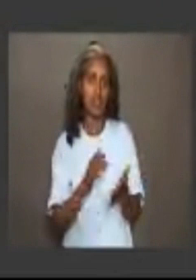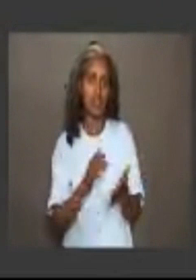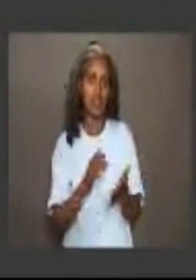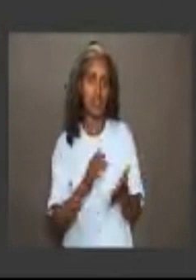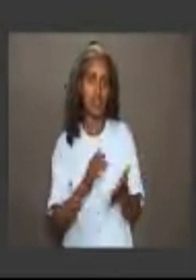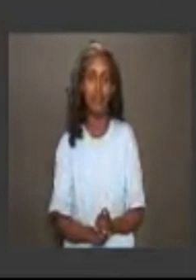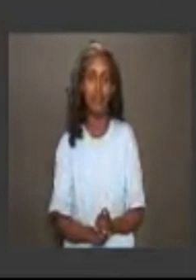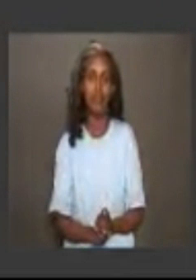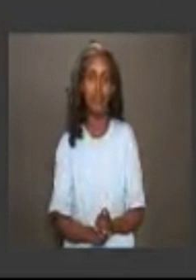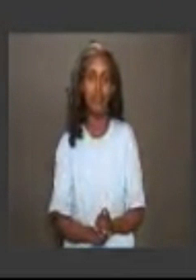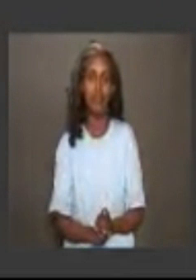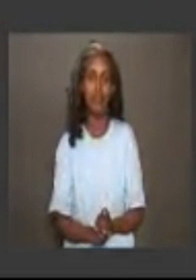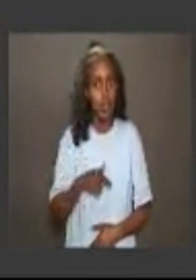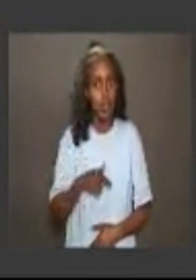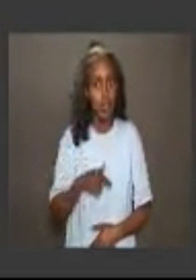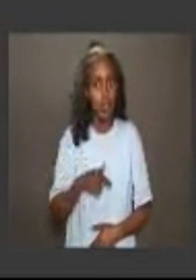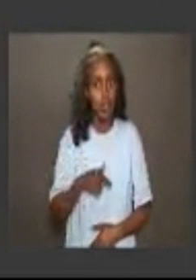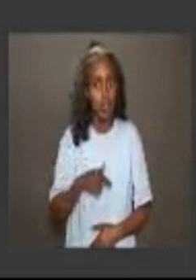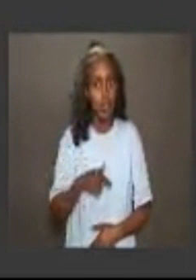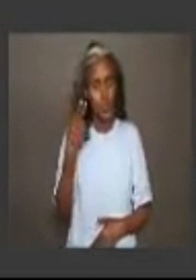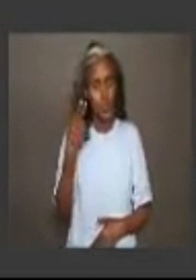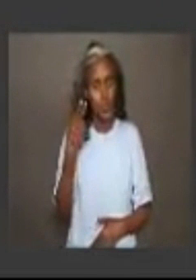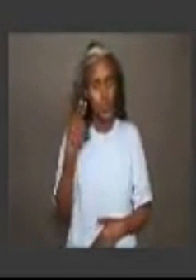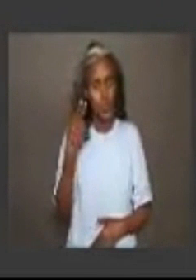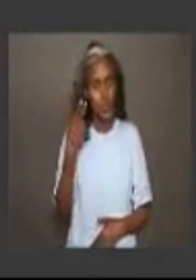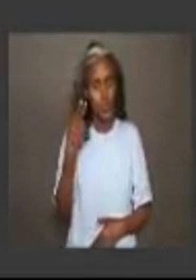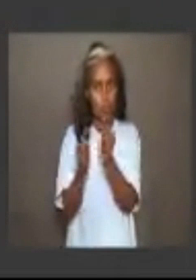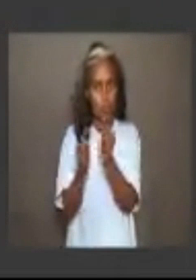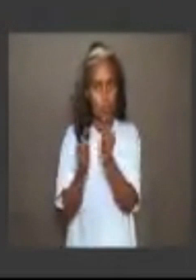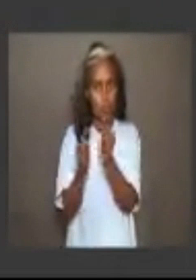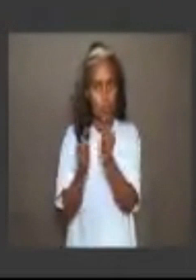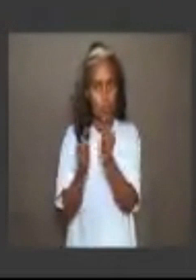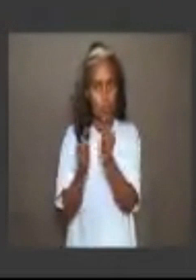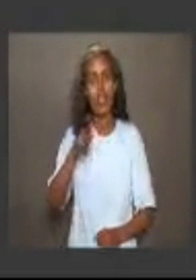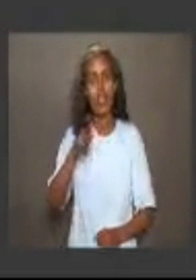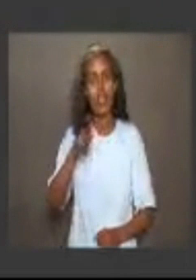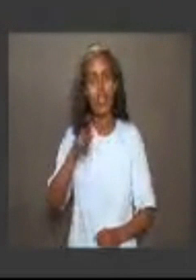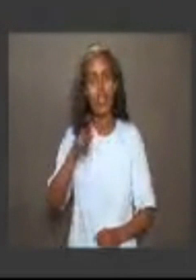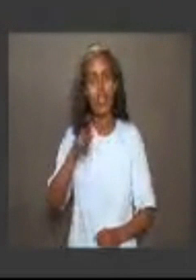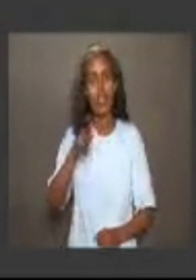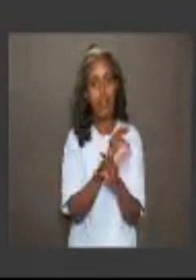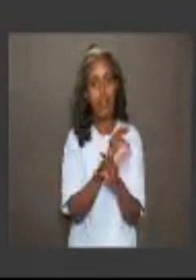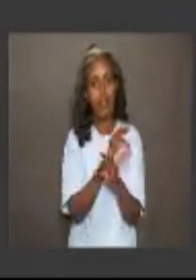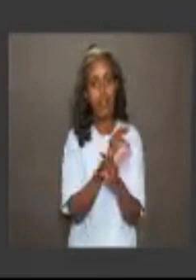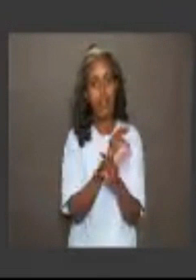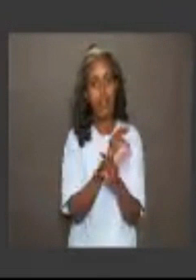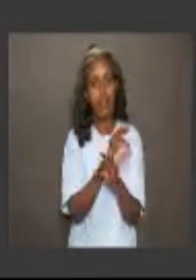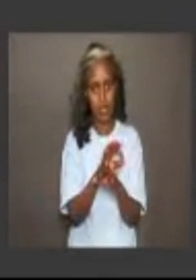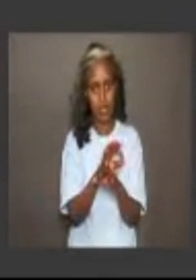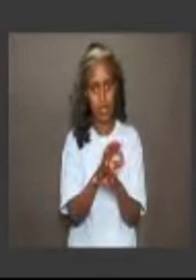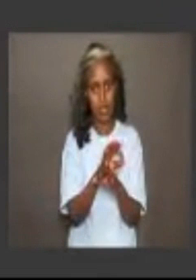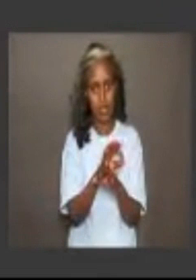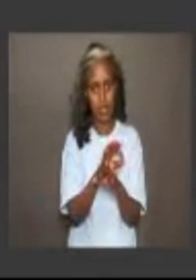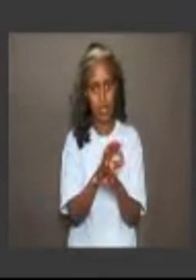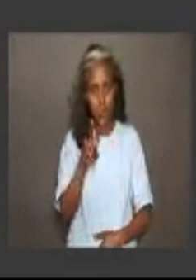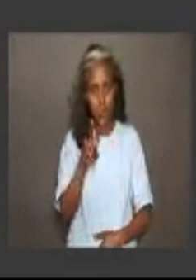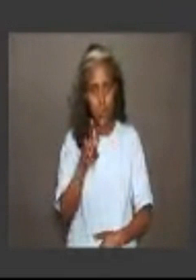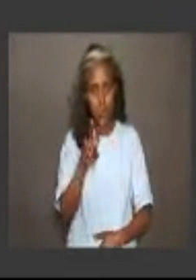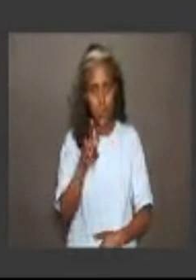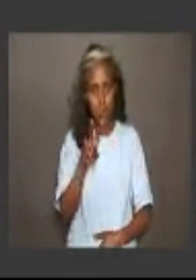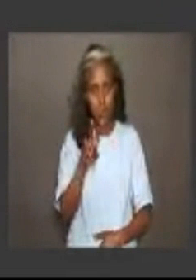We use the product of the common prime factors. 2 and 5